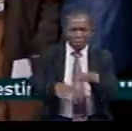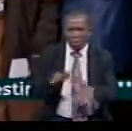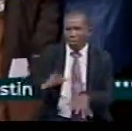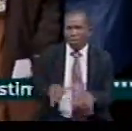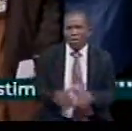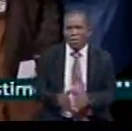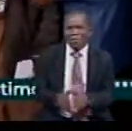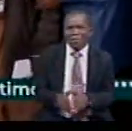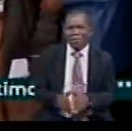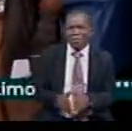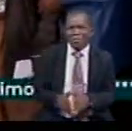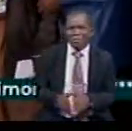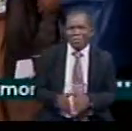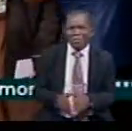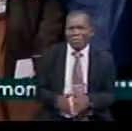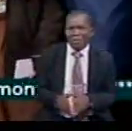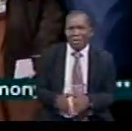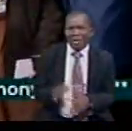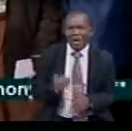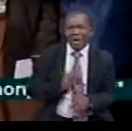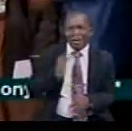Demonstrate a little bit.